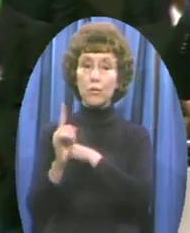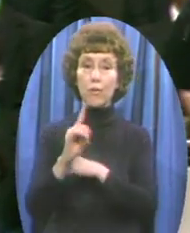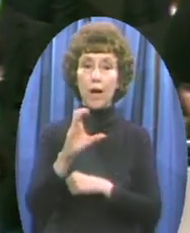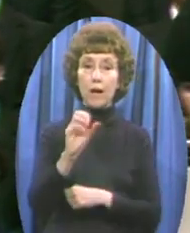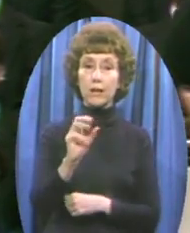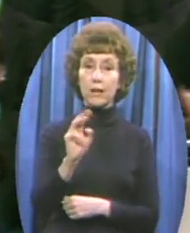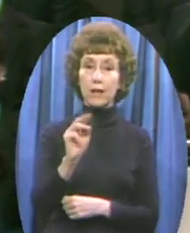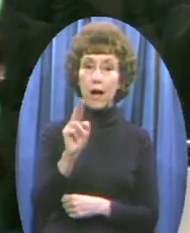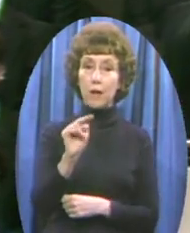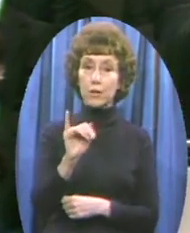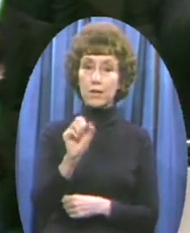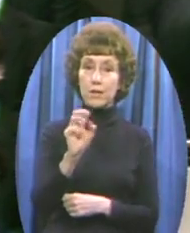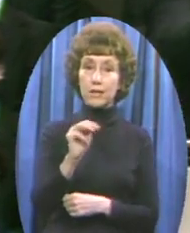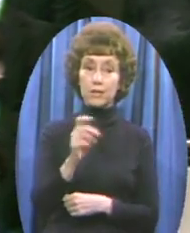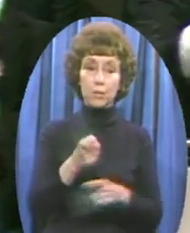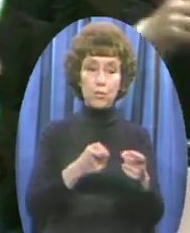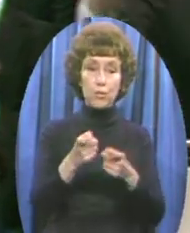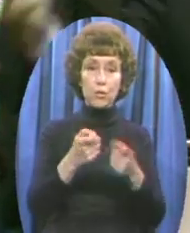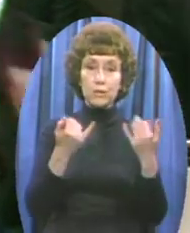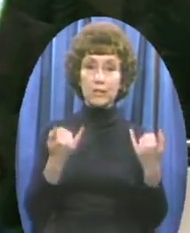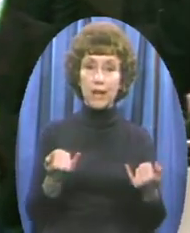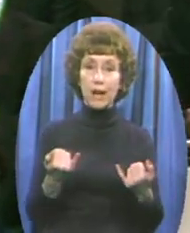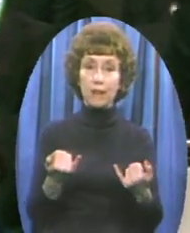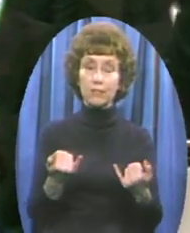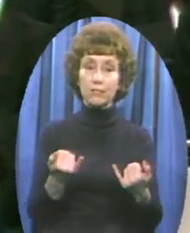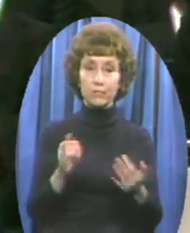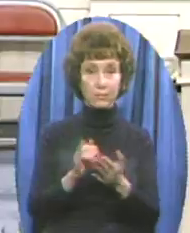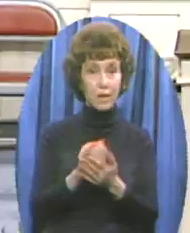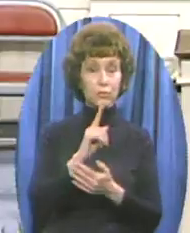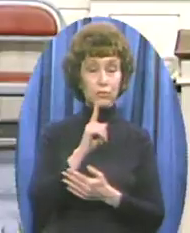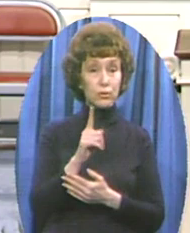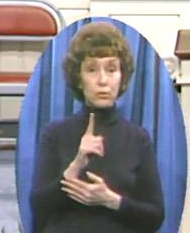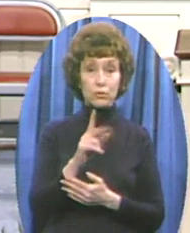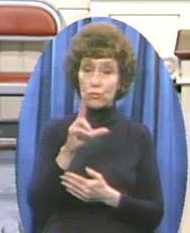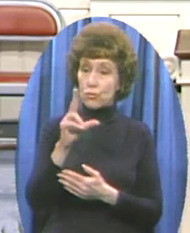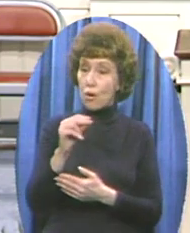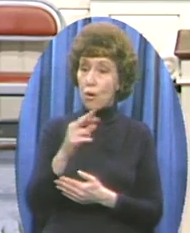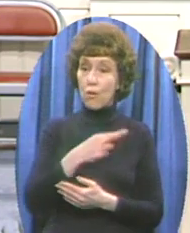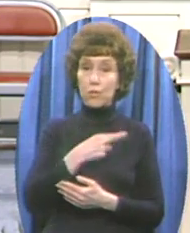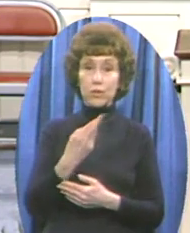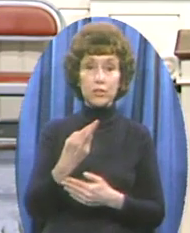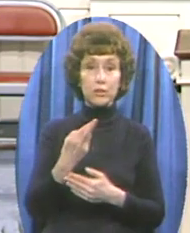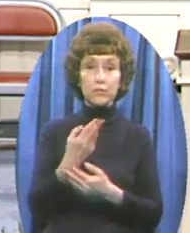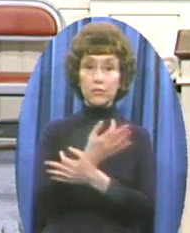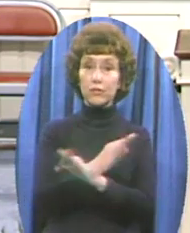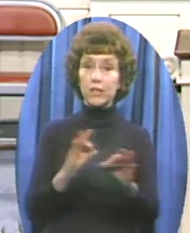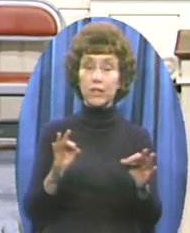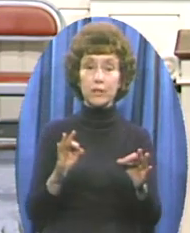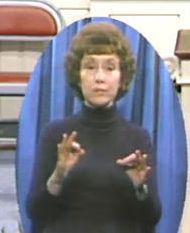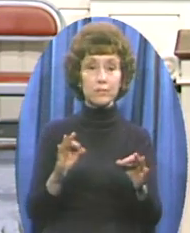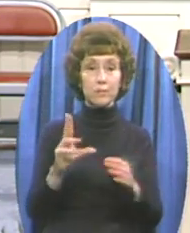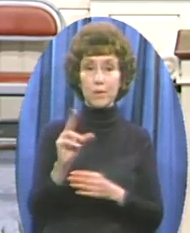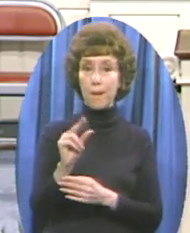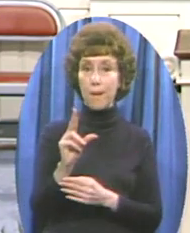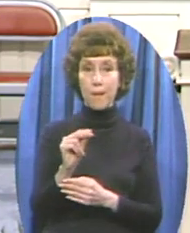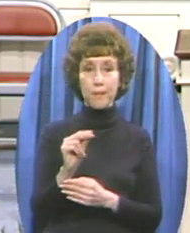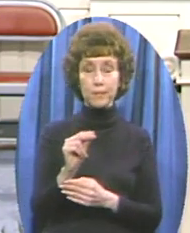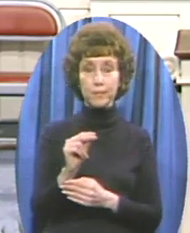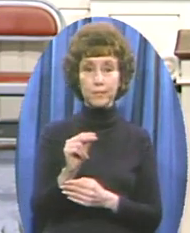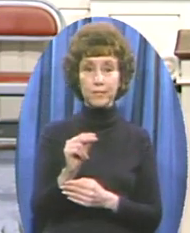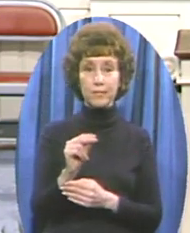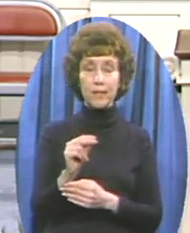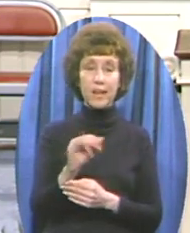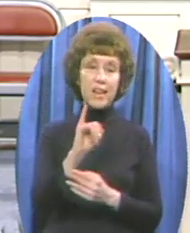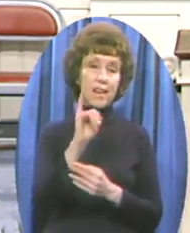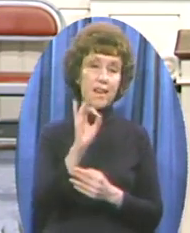let anybody propagandize you that that isn't the case. If Russian communism ever overtakes this nation,